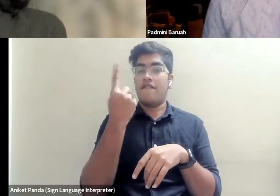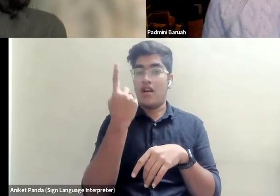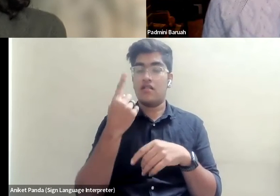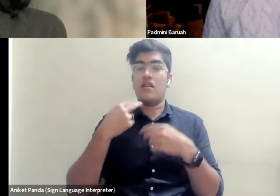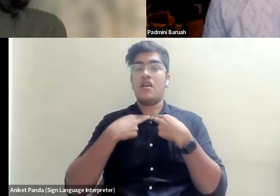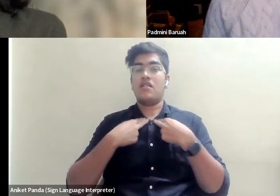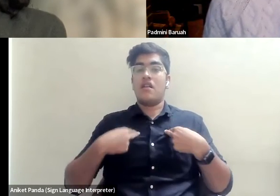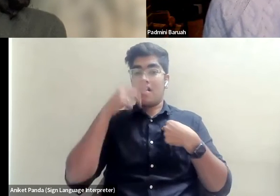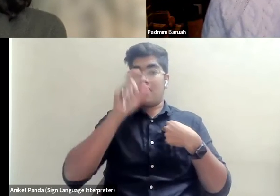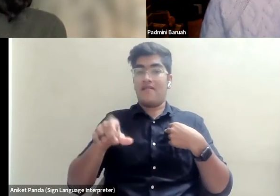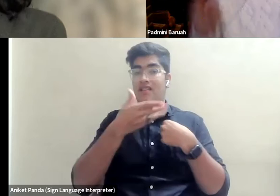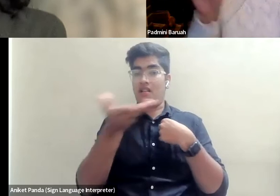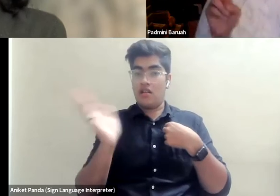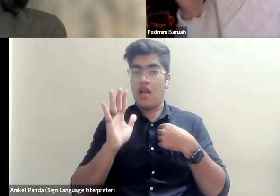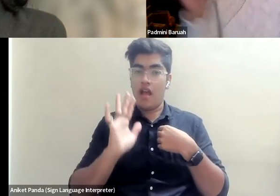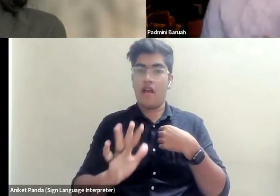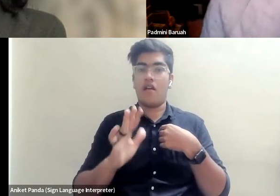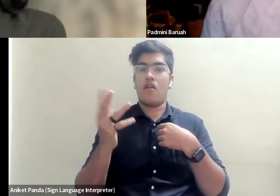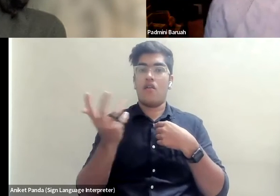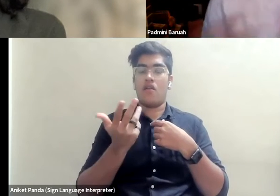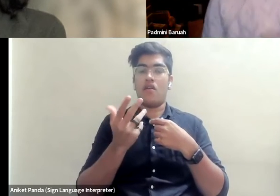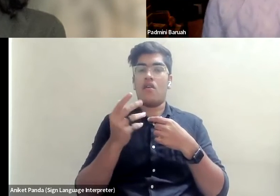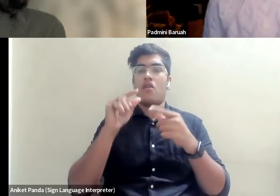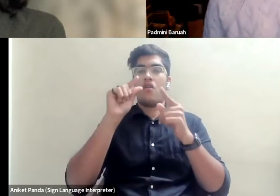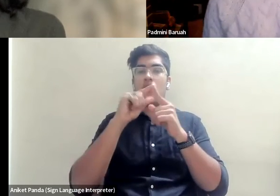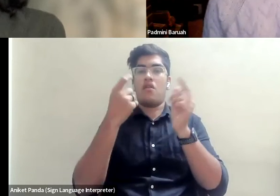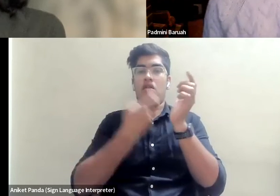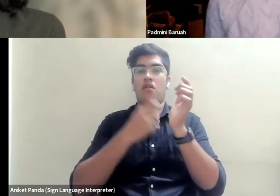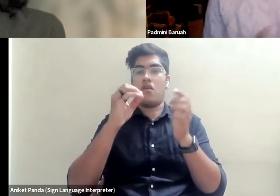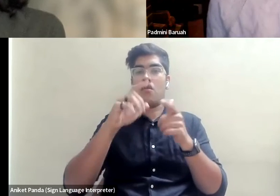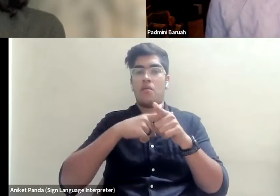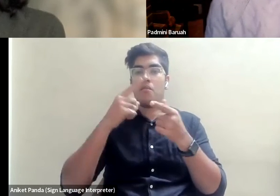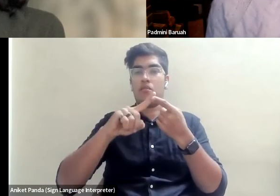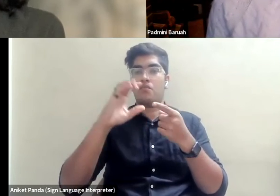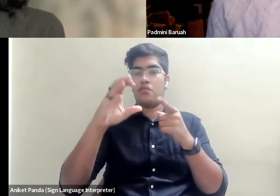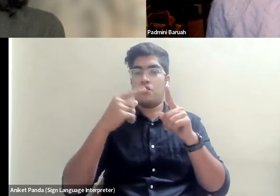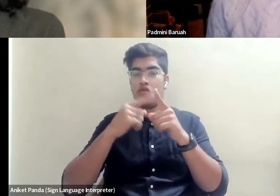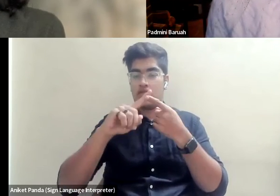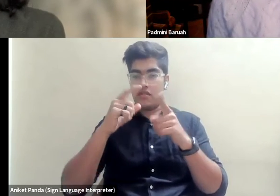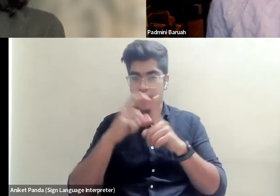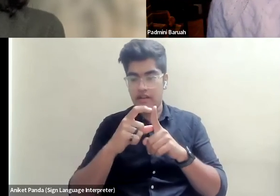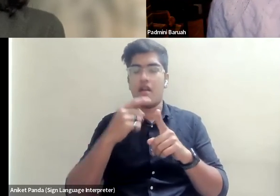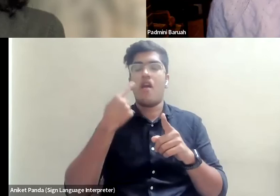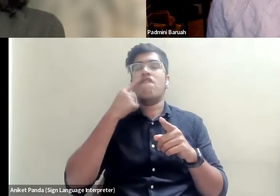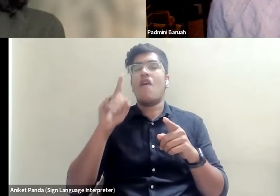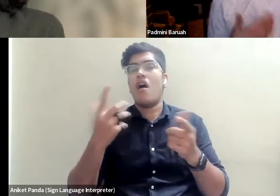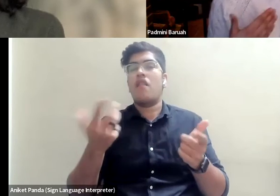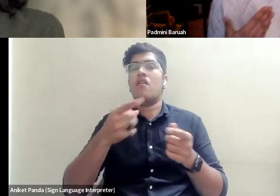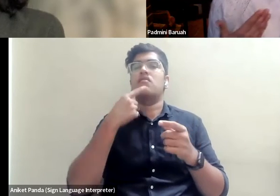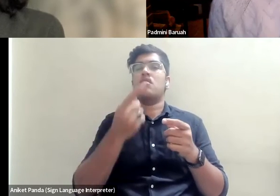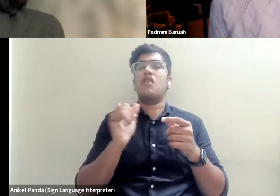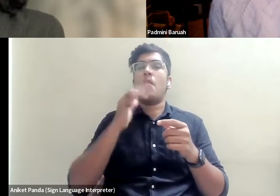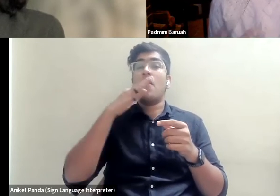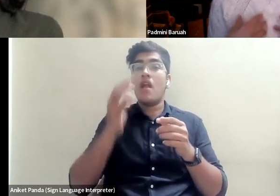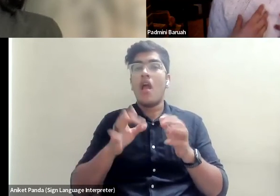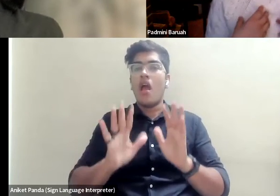deceit. They will use the word projected father, purported mother, alleged sister to refer to the family members